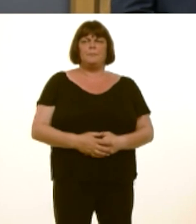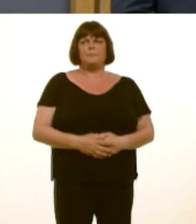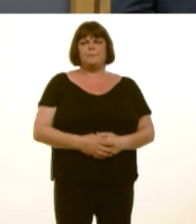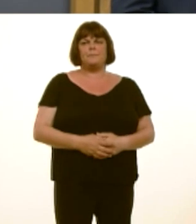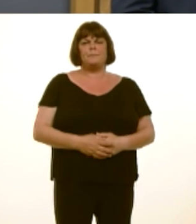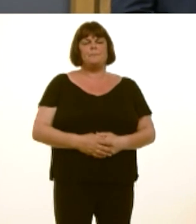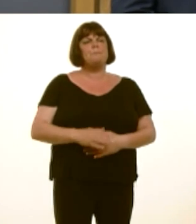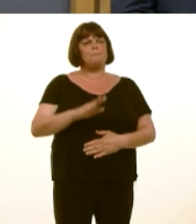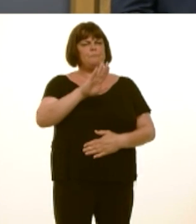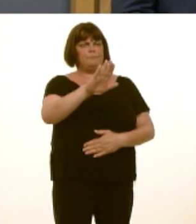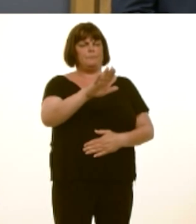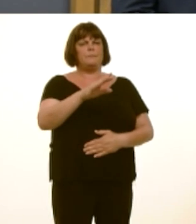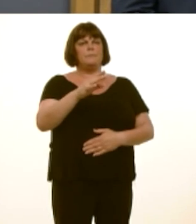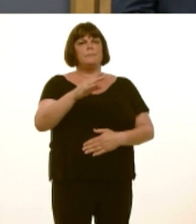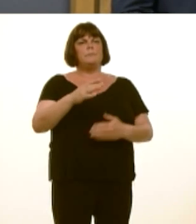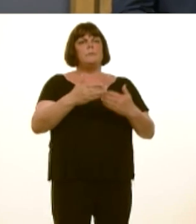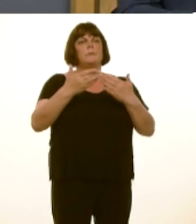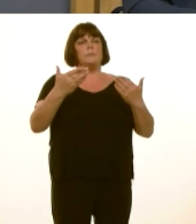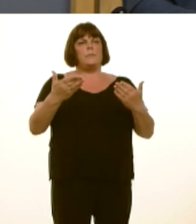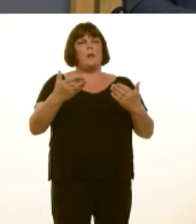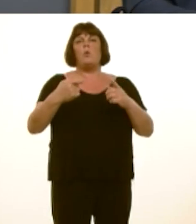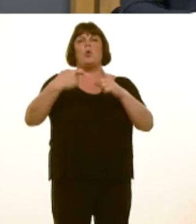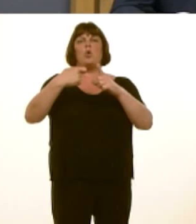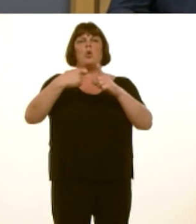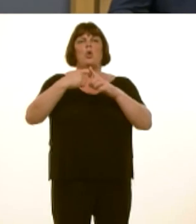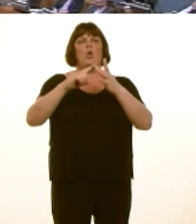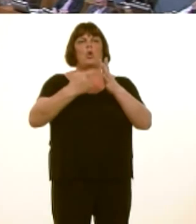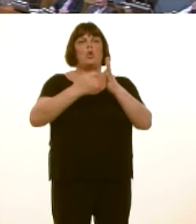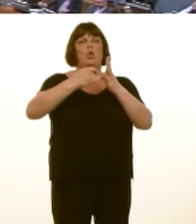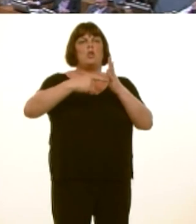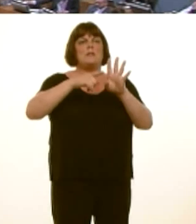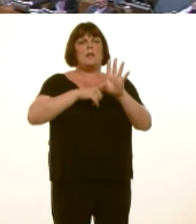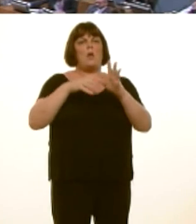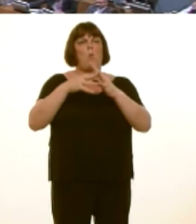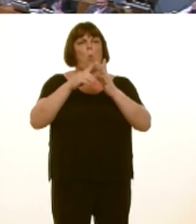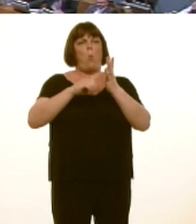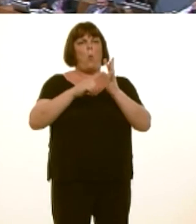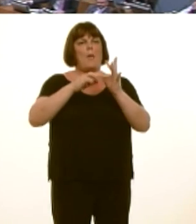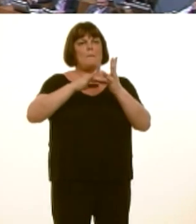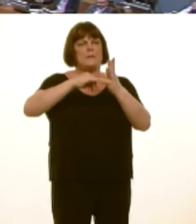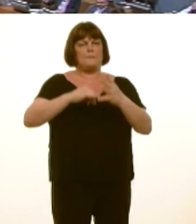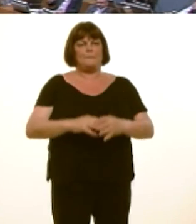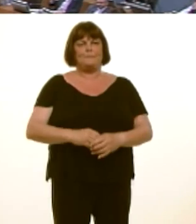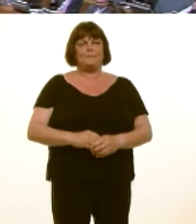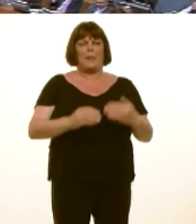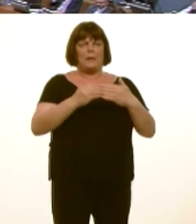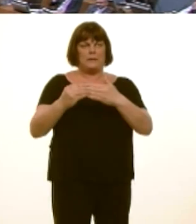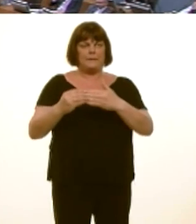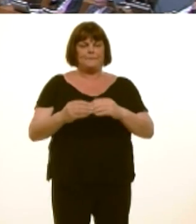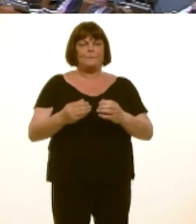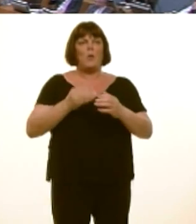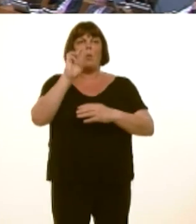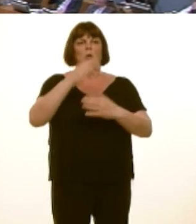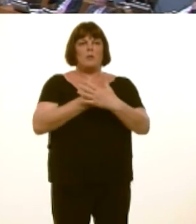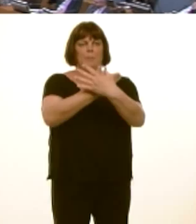Leadership contenders. We now move to the Leader of Welsh Democrats, Kirsty Williams. Thank you, Presiding Officer. First Minister, your government has set a target